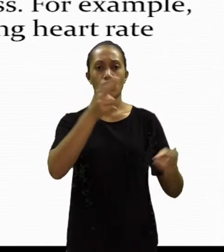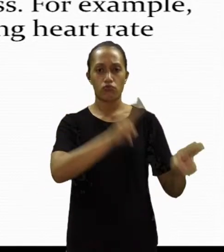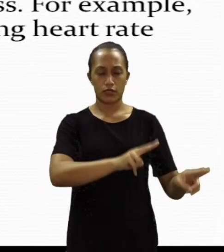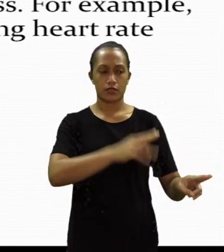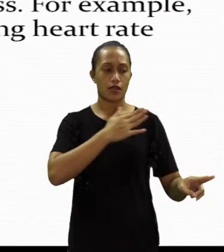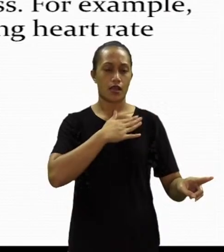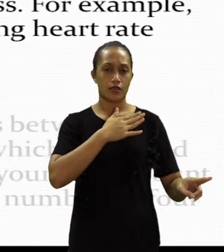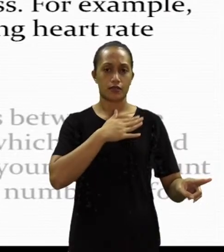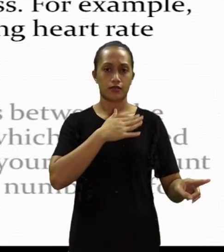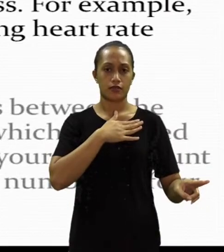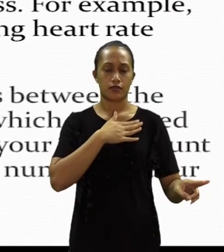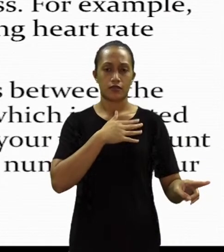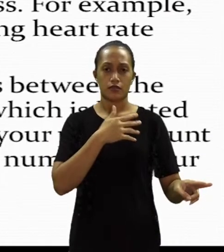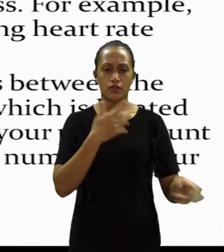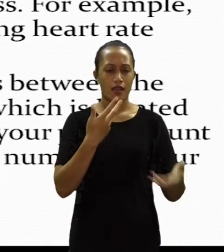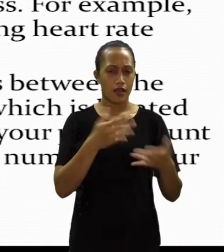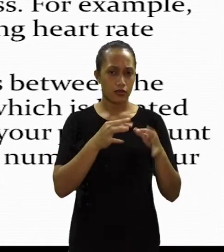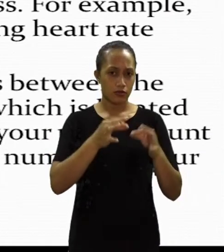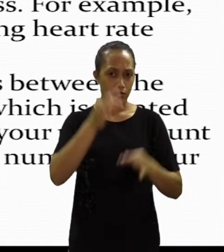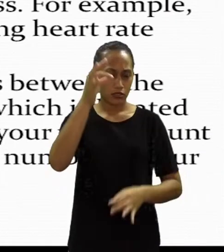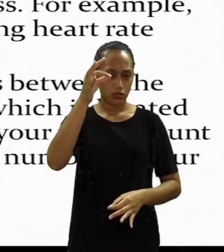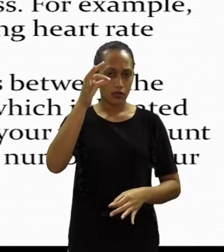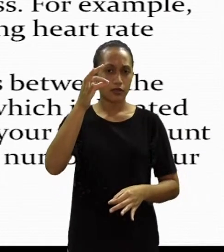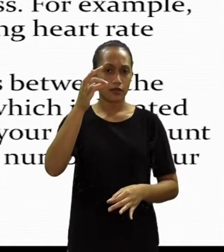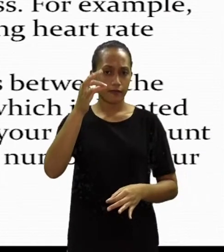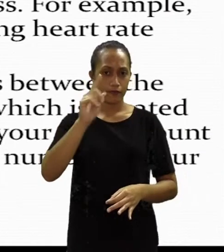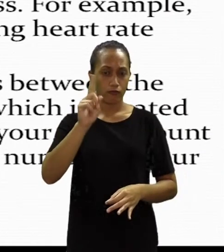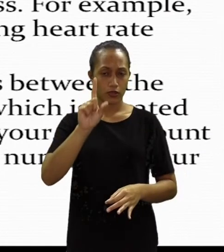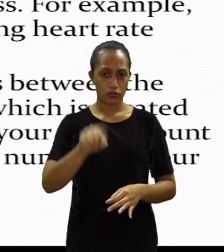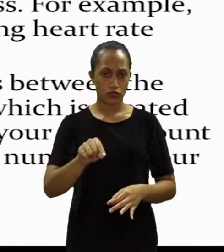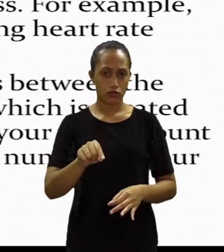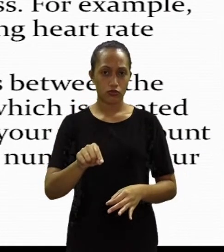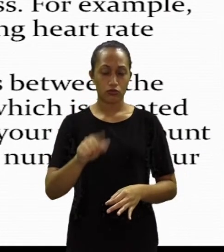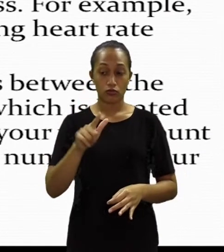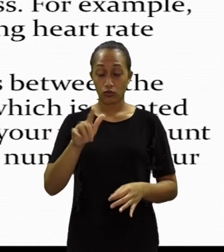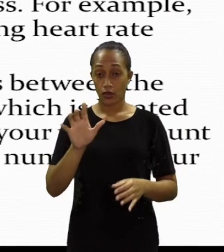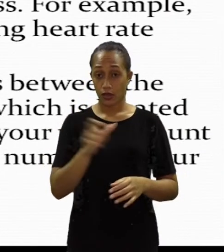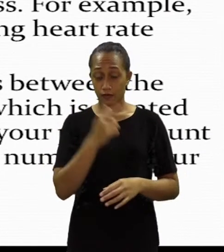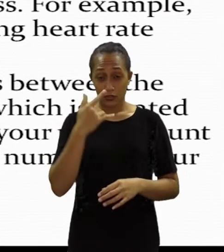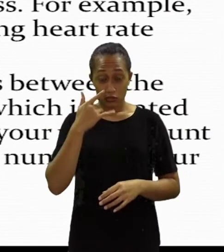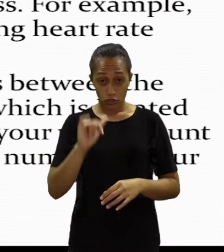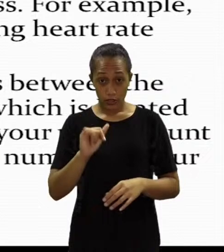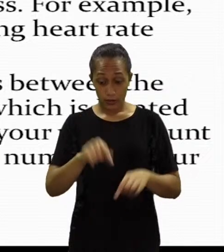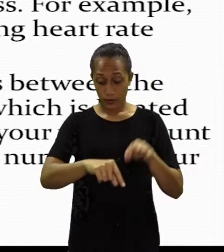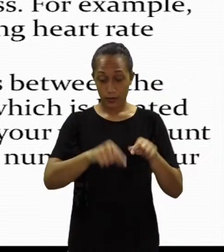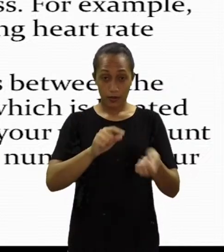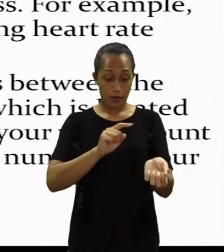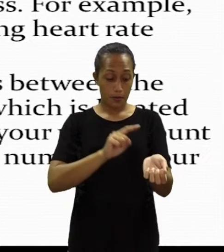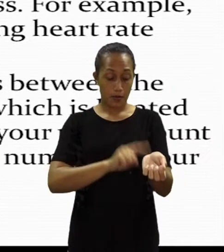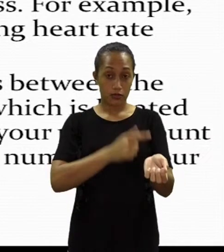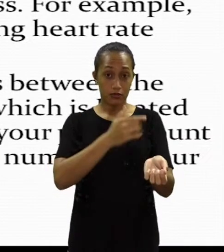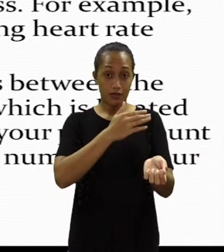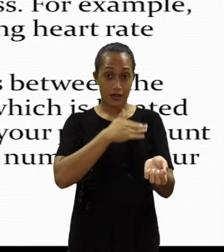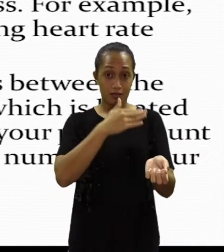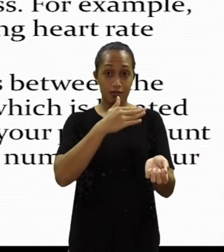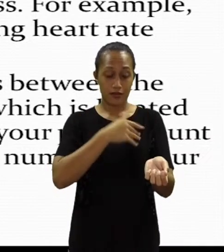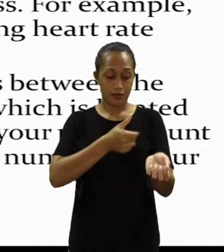rate? To measure your resting heart rate, you have to check your pulse at your wrist.